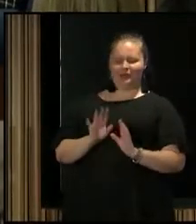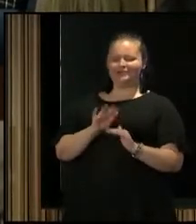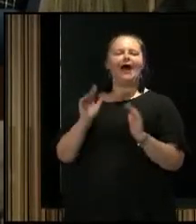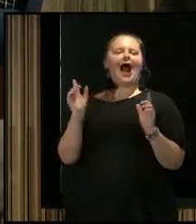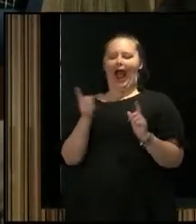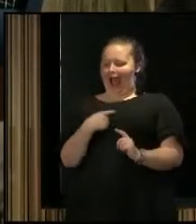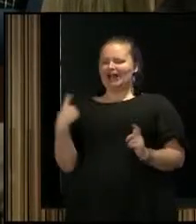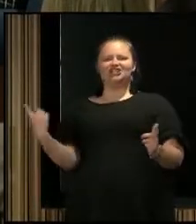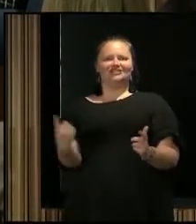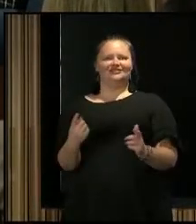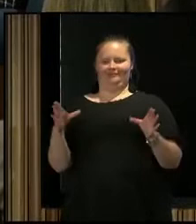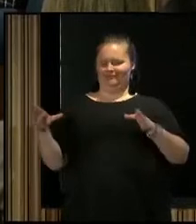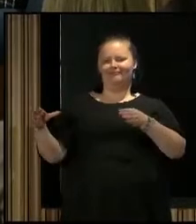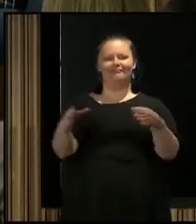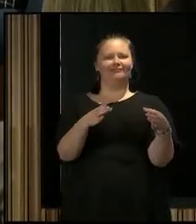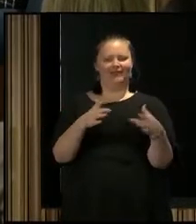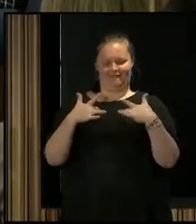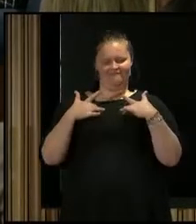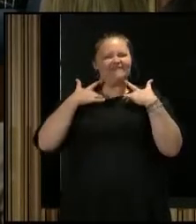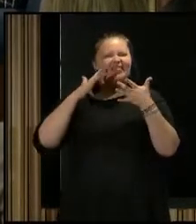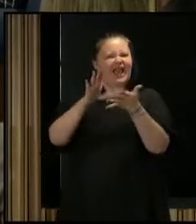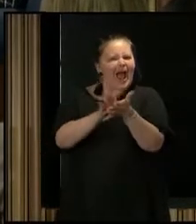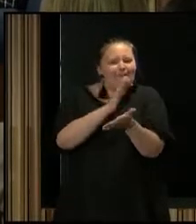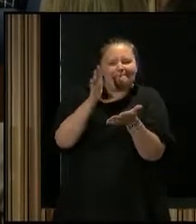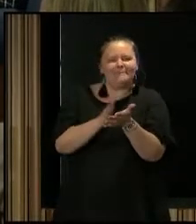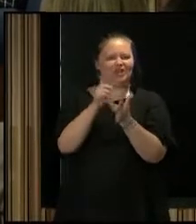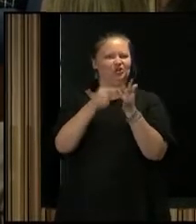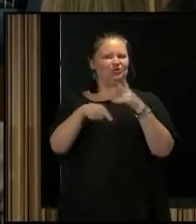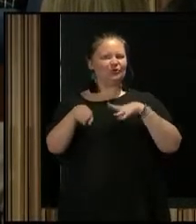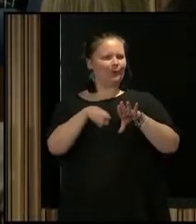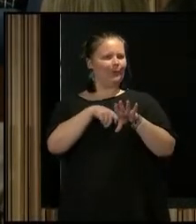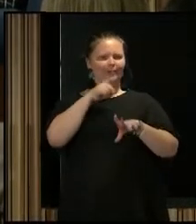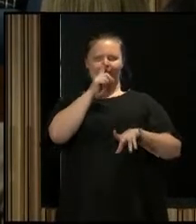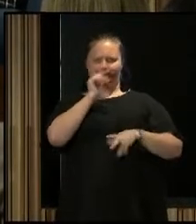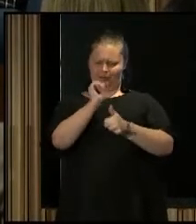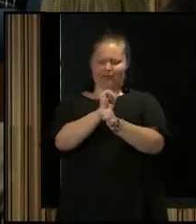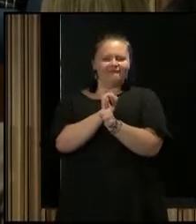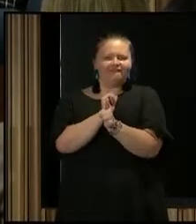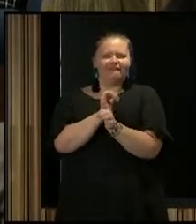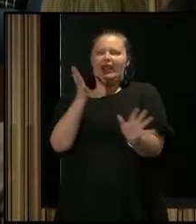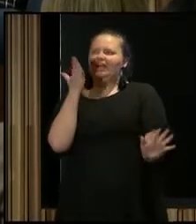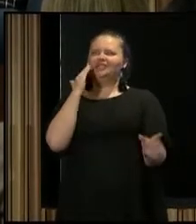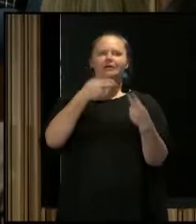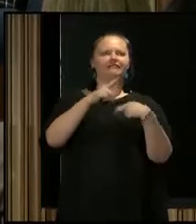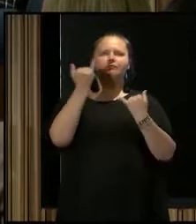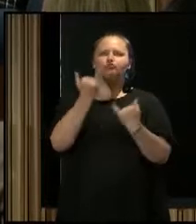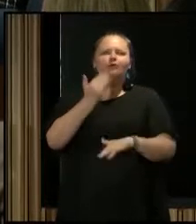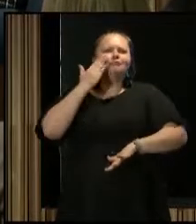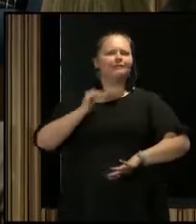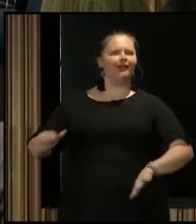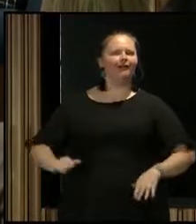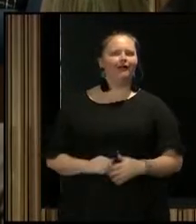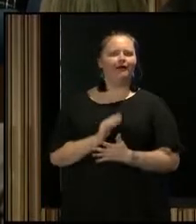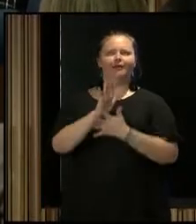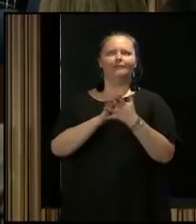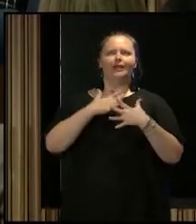about a feeling of happiness and sharing and joy. And people are free. They're like, it doesn't matter if I miss. And then they really